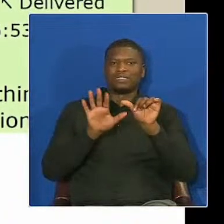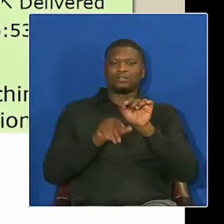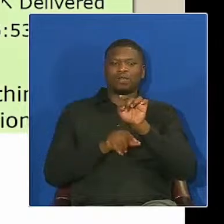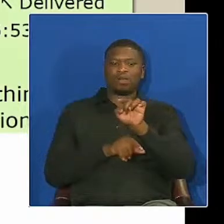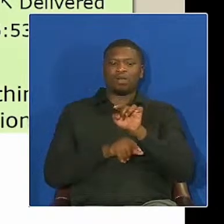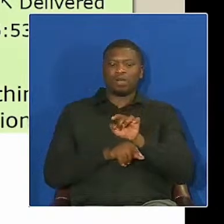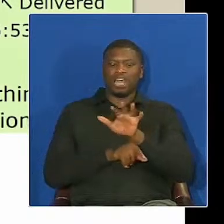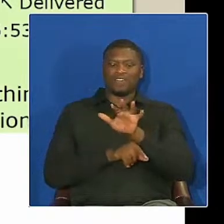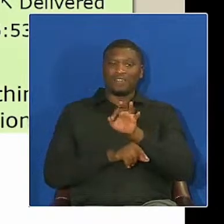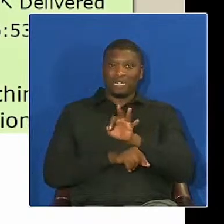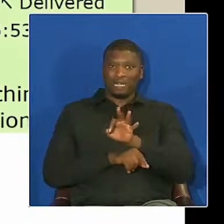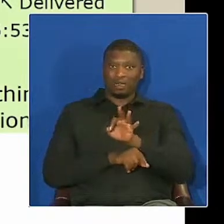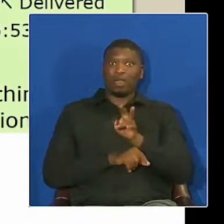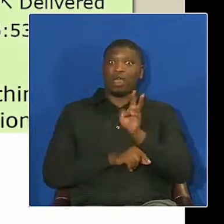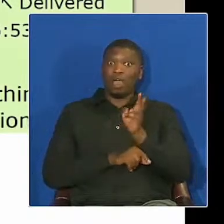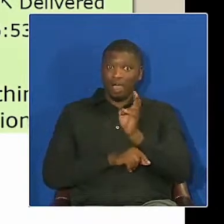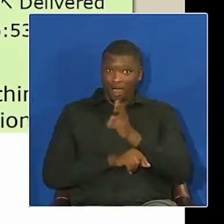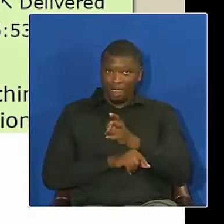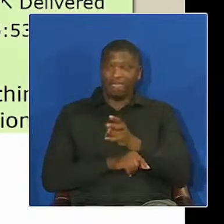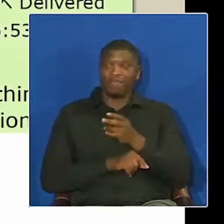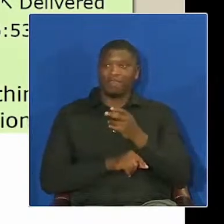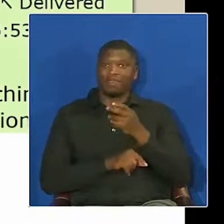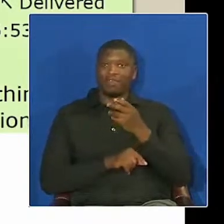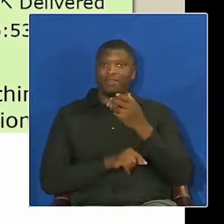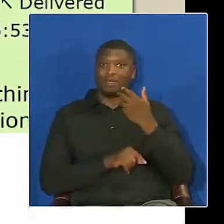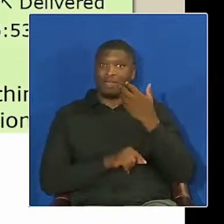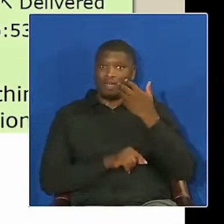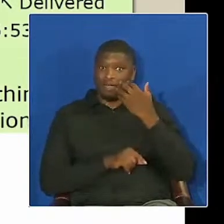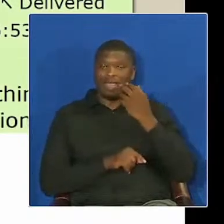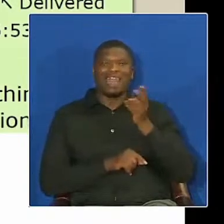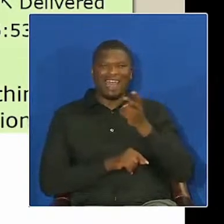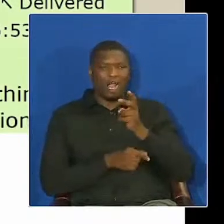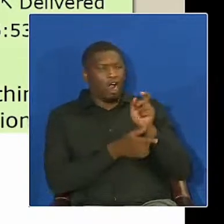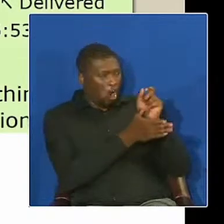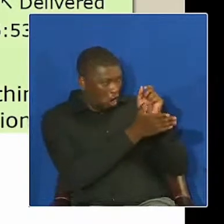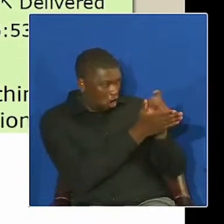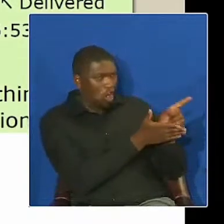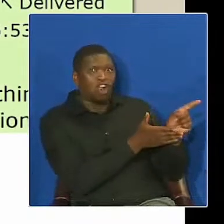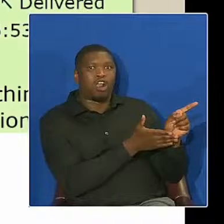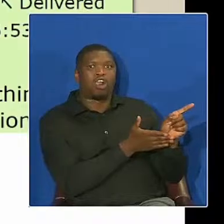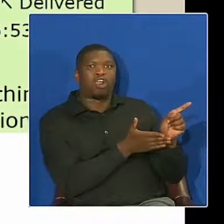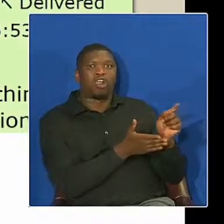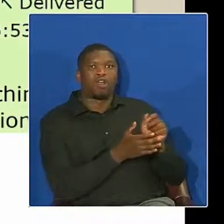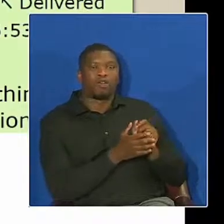morning, again, Mr. Matlala is sending a message